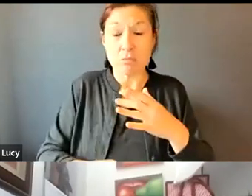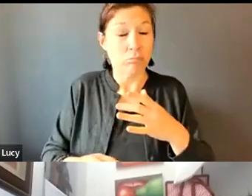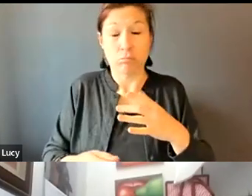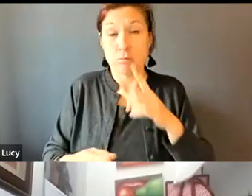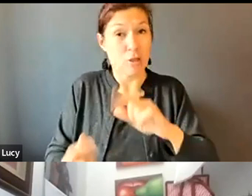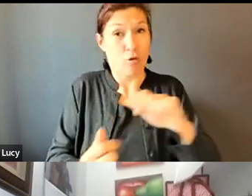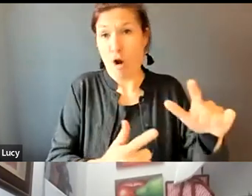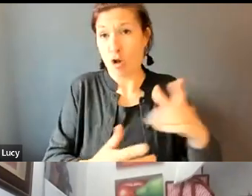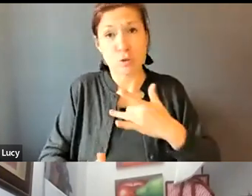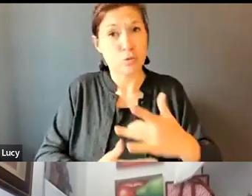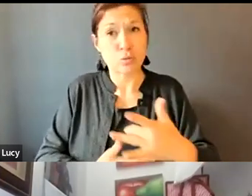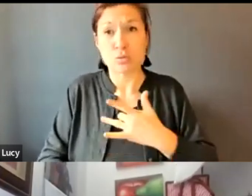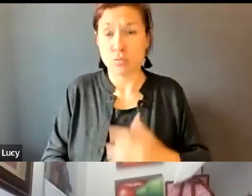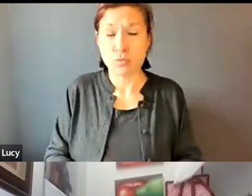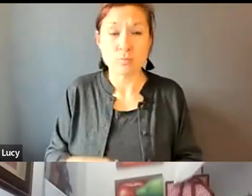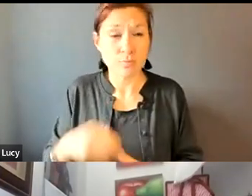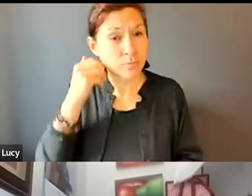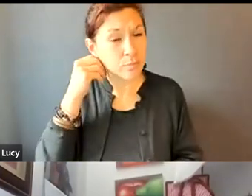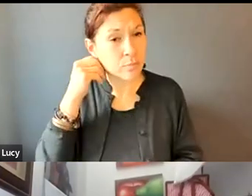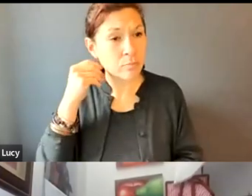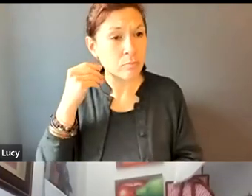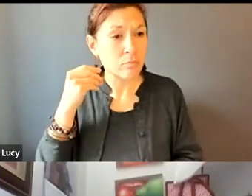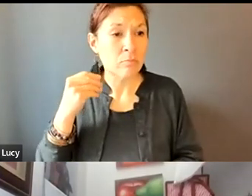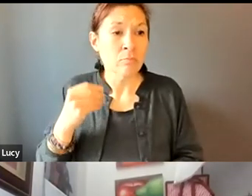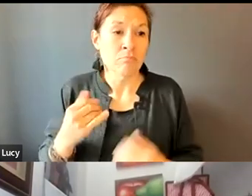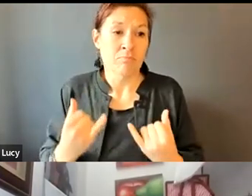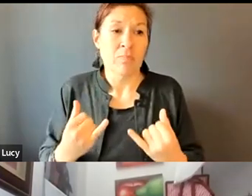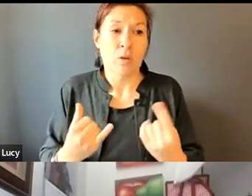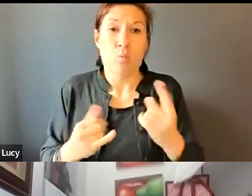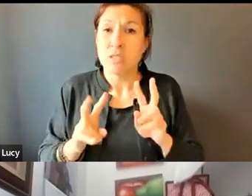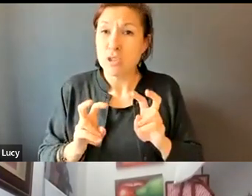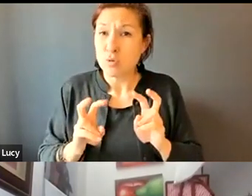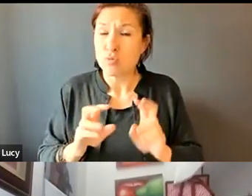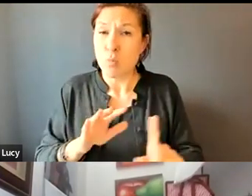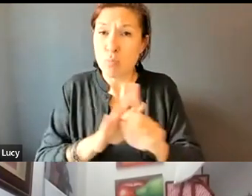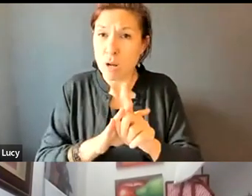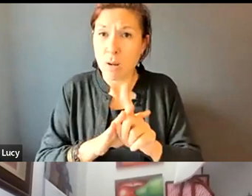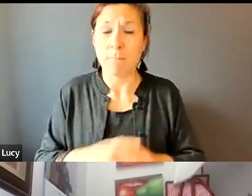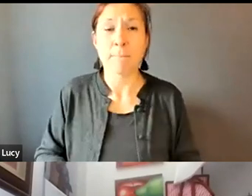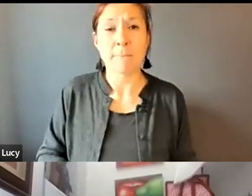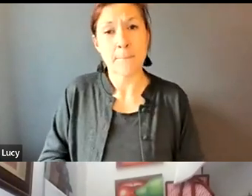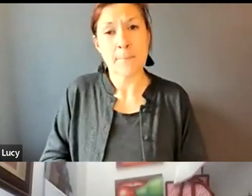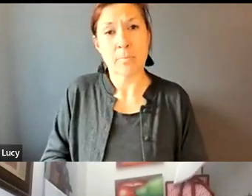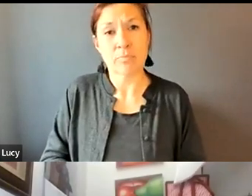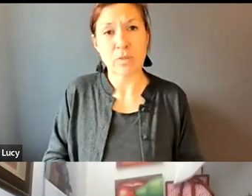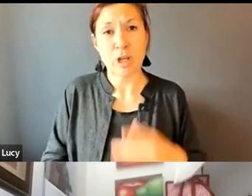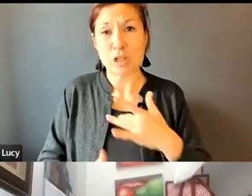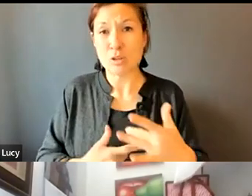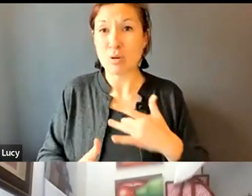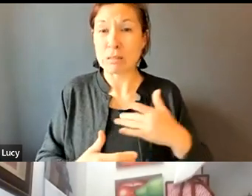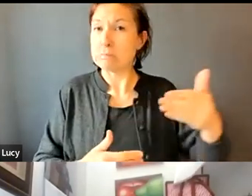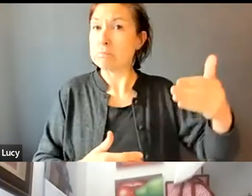about one issue we have all raised is concern over a pending fiscal